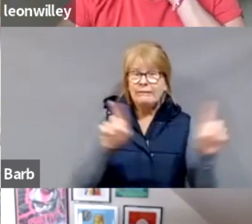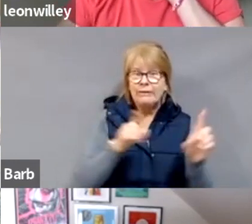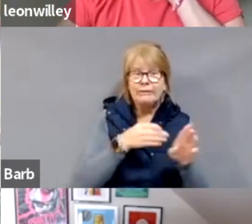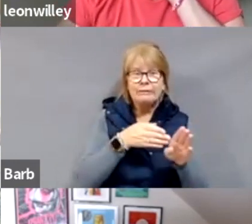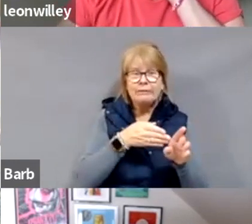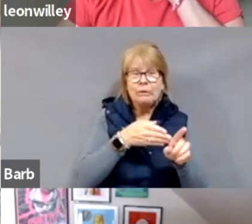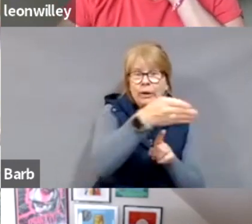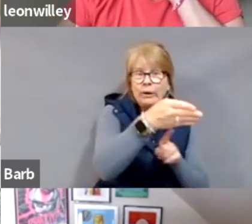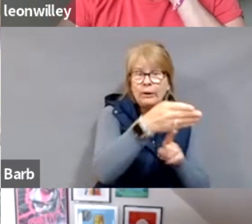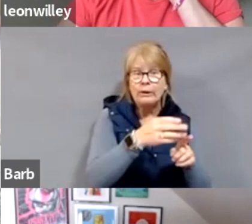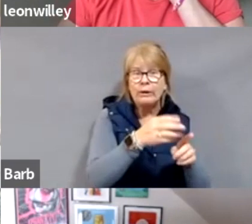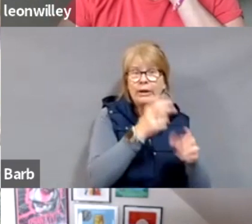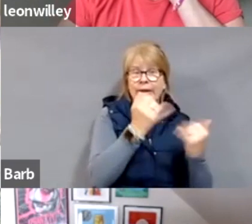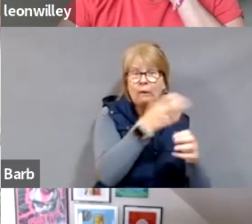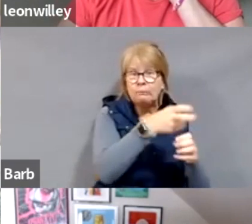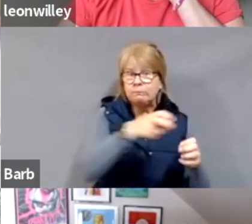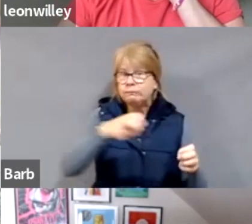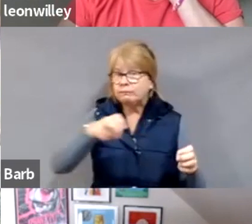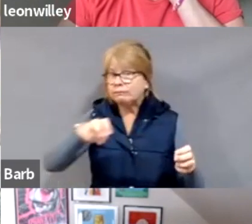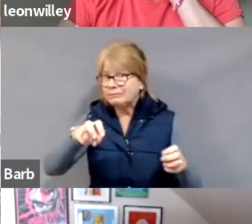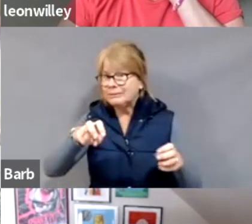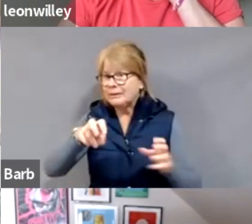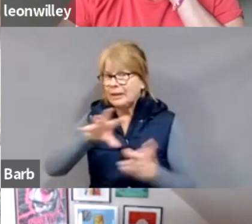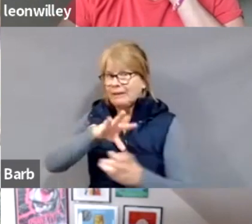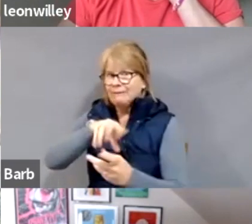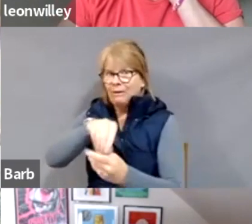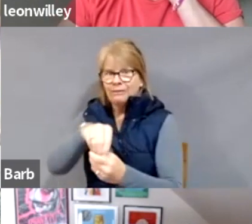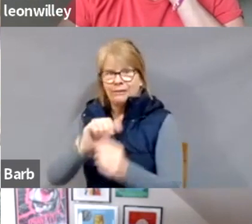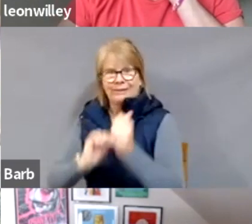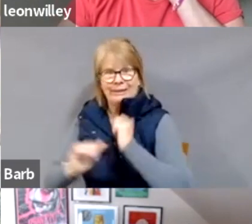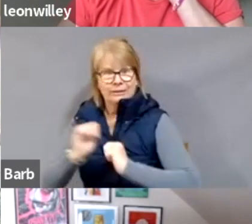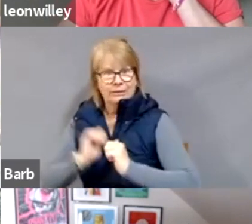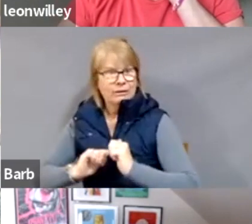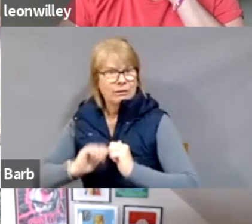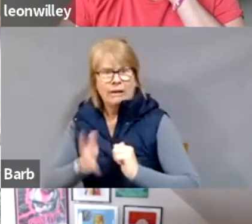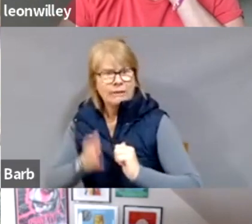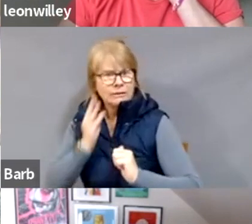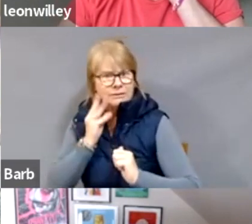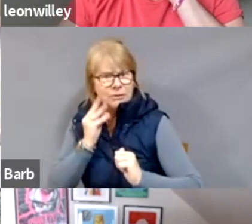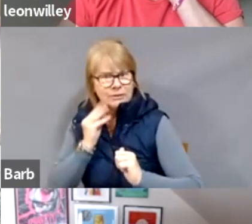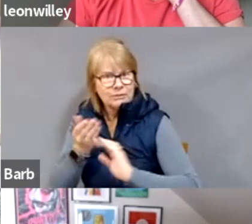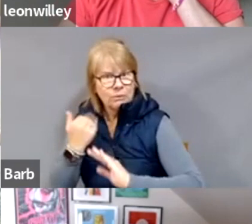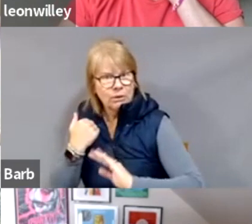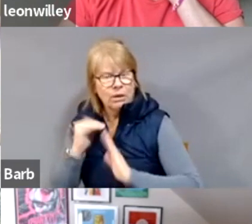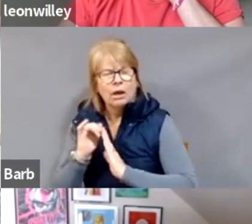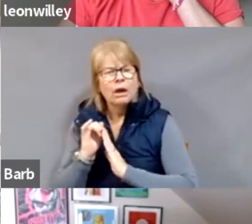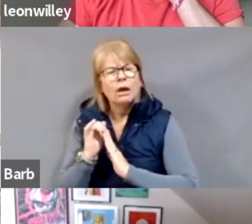any work in a professional theater, is there any way to